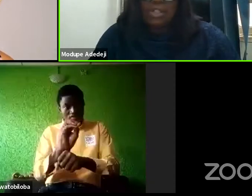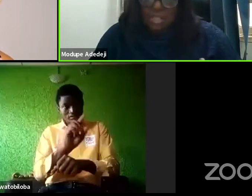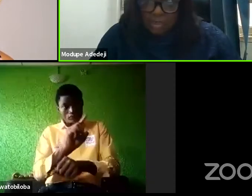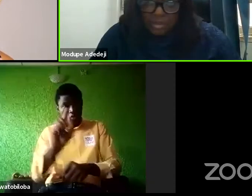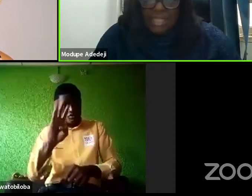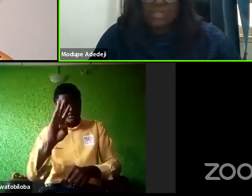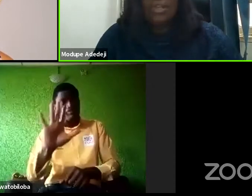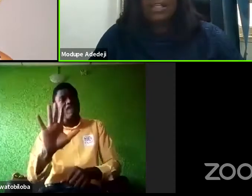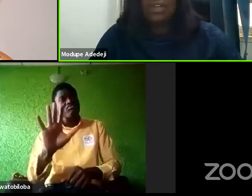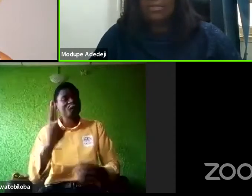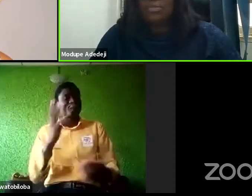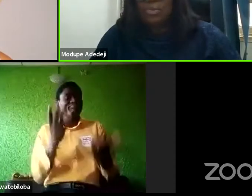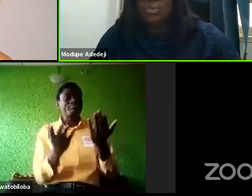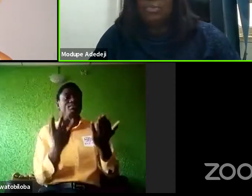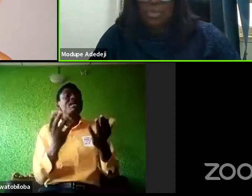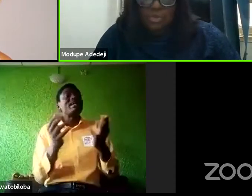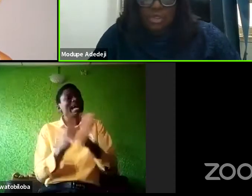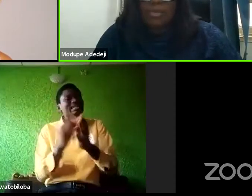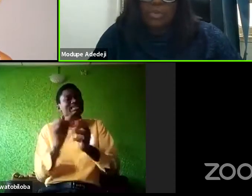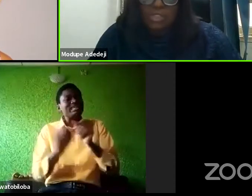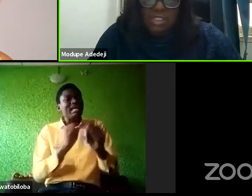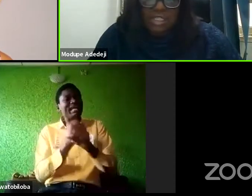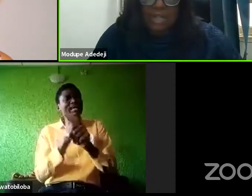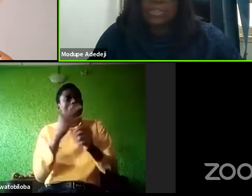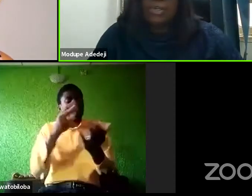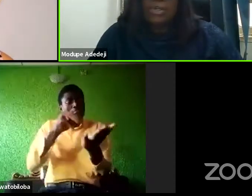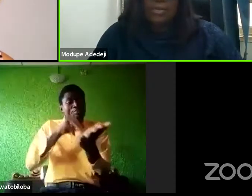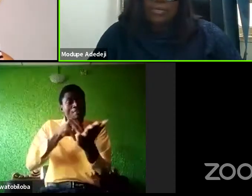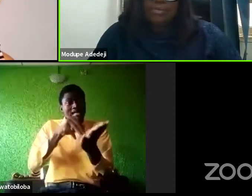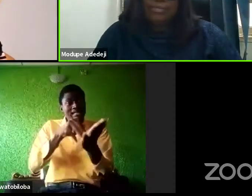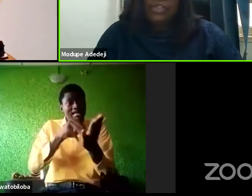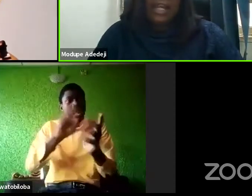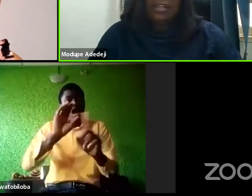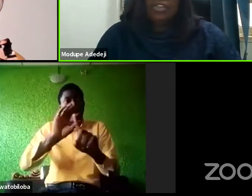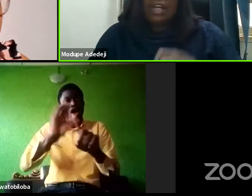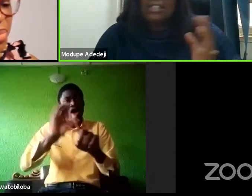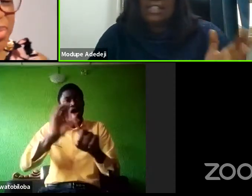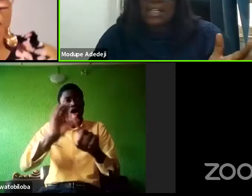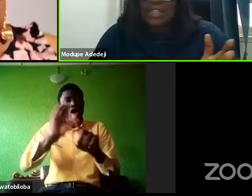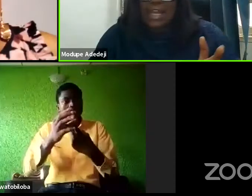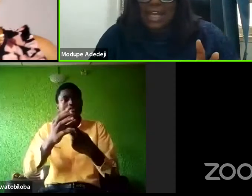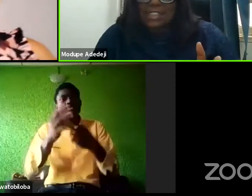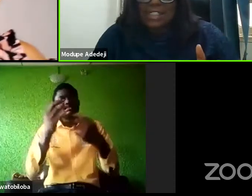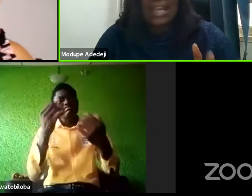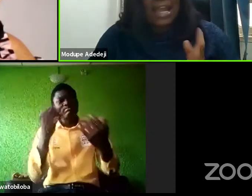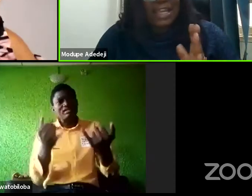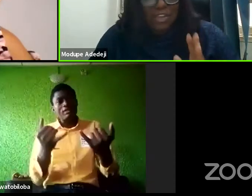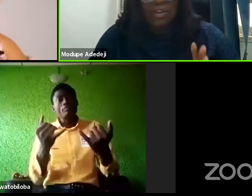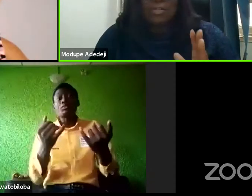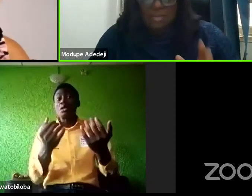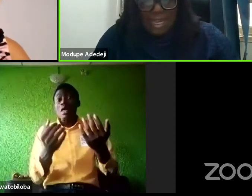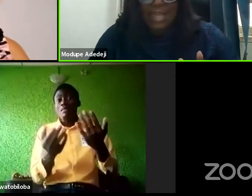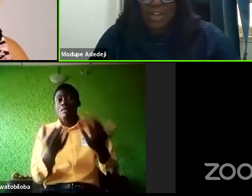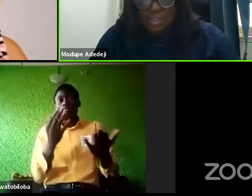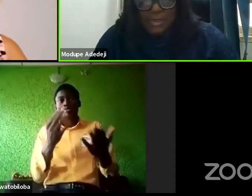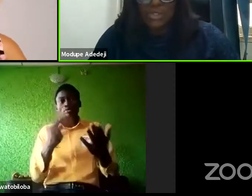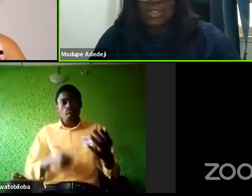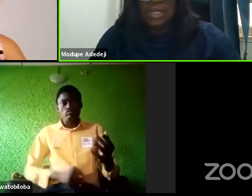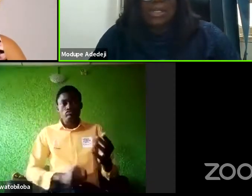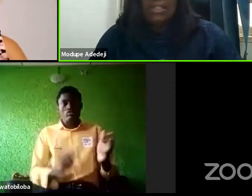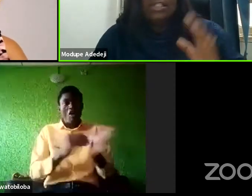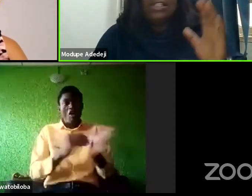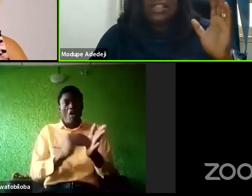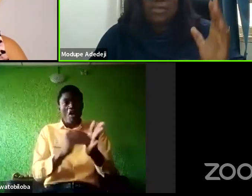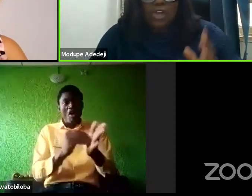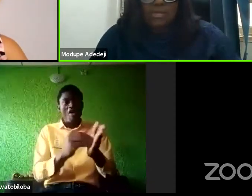hypertension, and all that. So you have to rule some of those things out. Then you can see that I like your